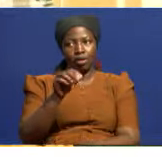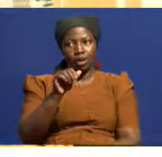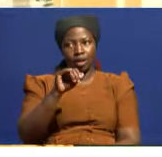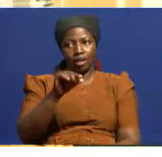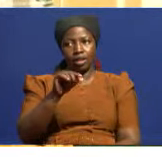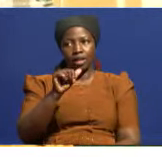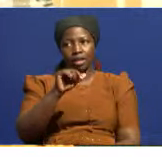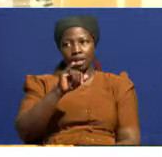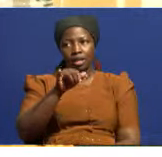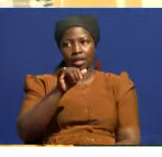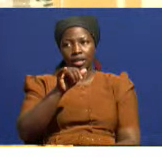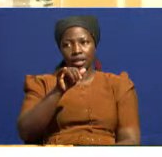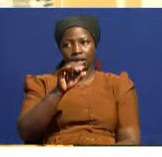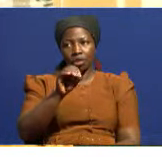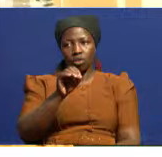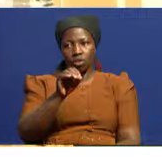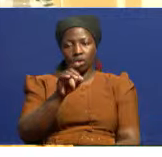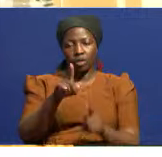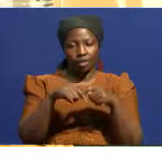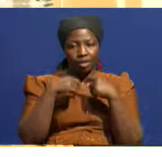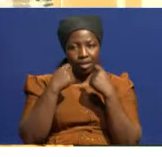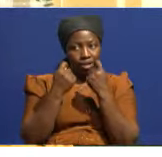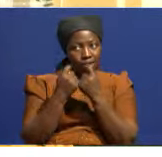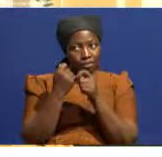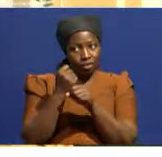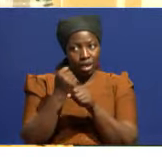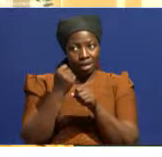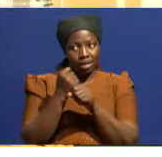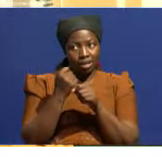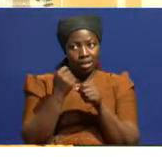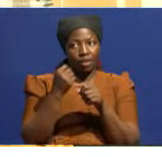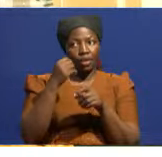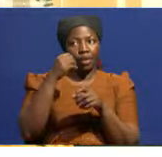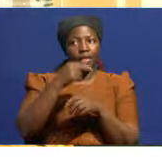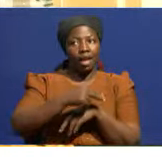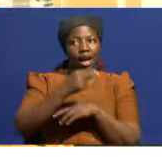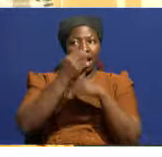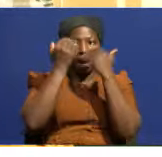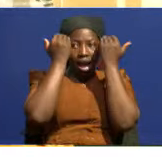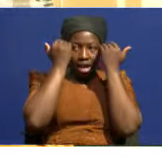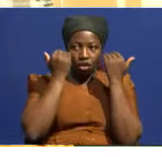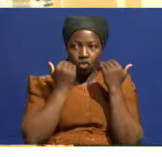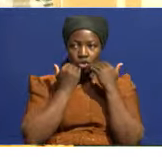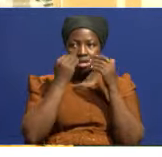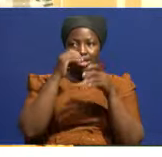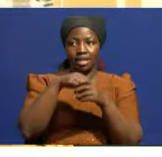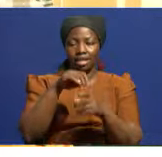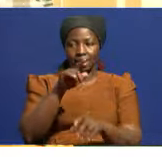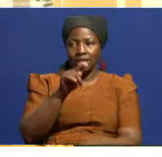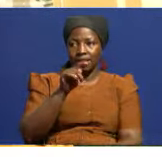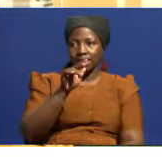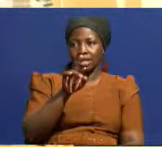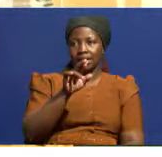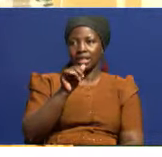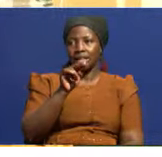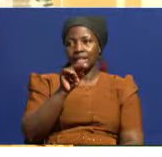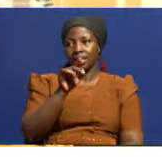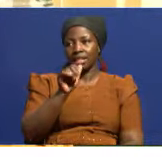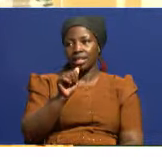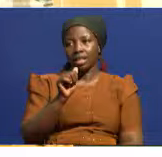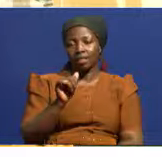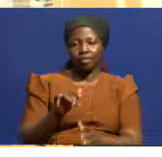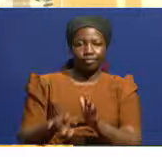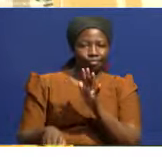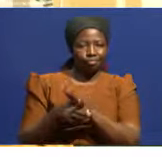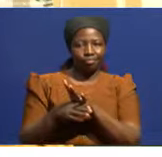force, the High Court in Trans-Nzoia outlawed these task forces that look at pending bills, saying